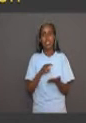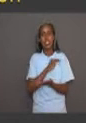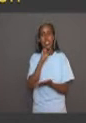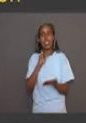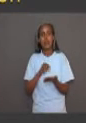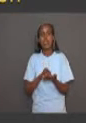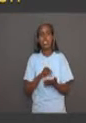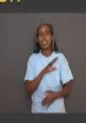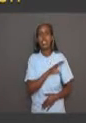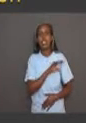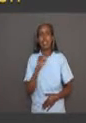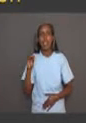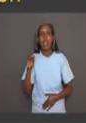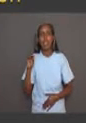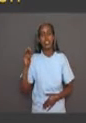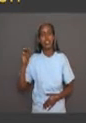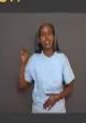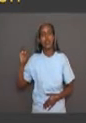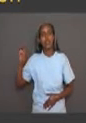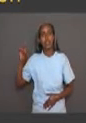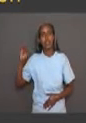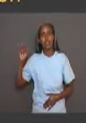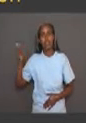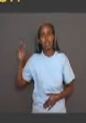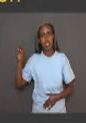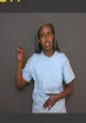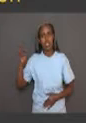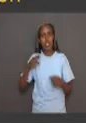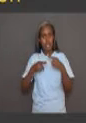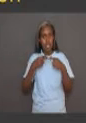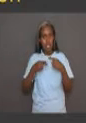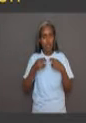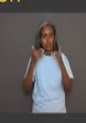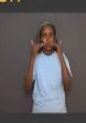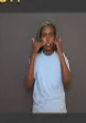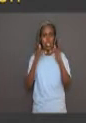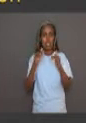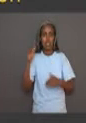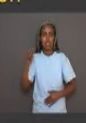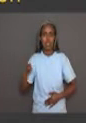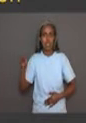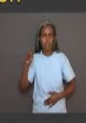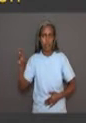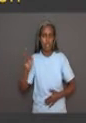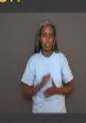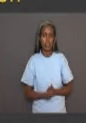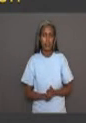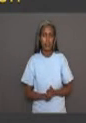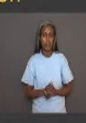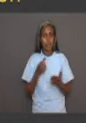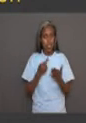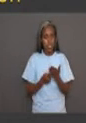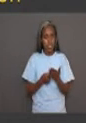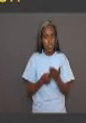mean and the median relative to the standard deviation. It